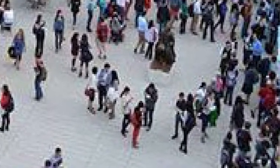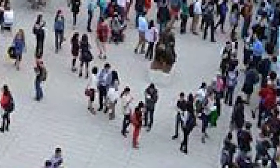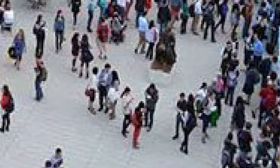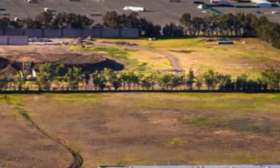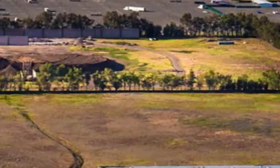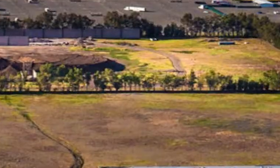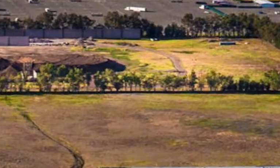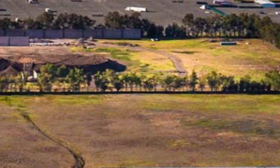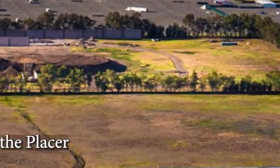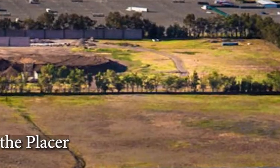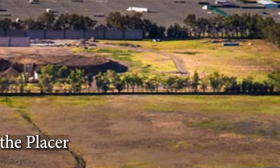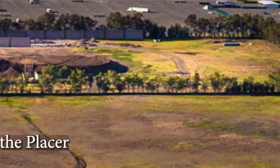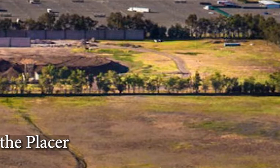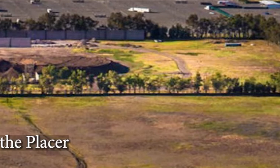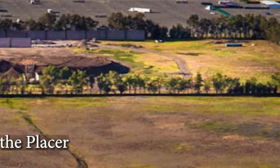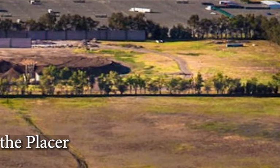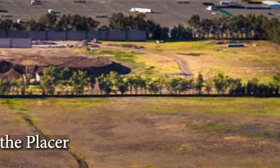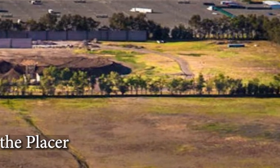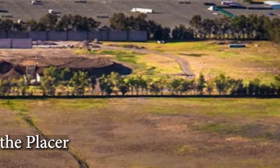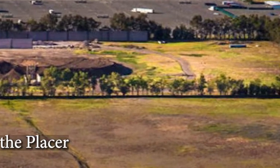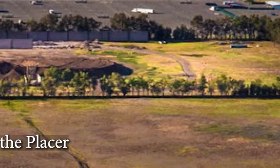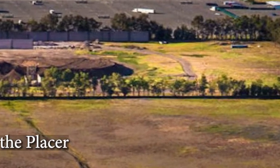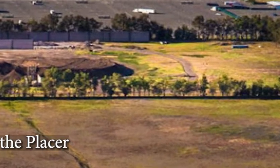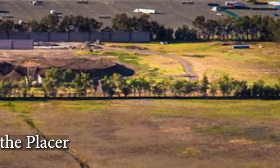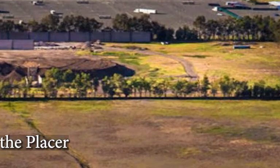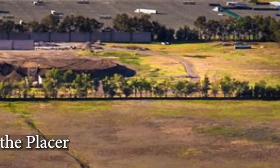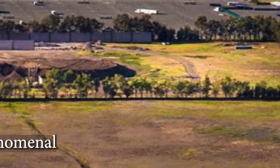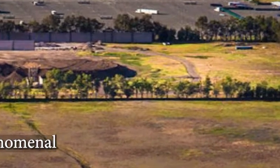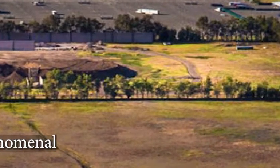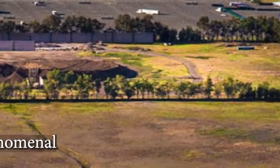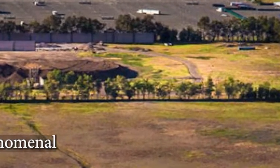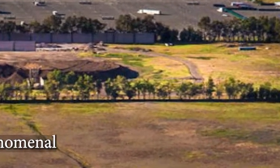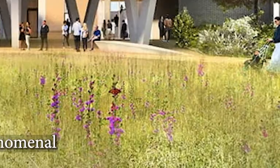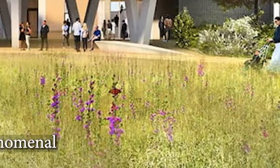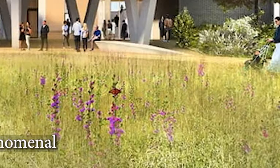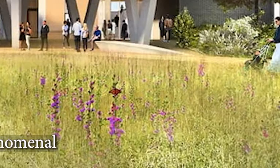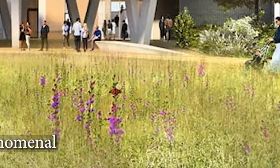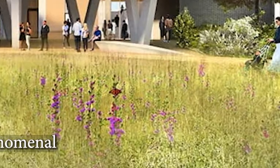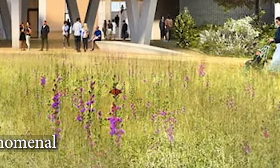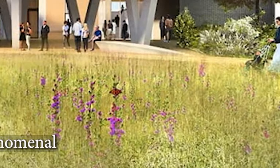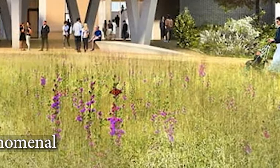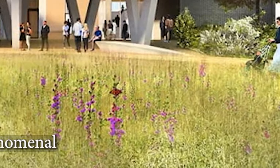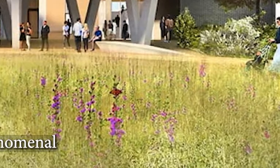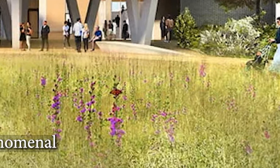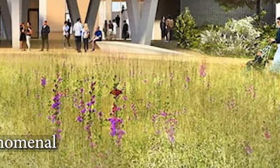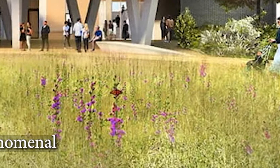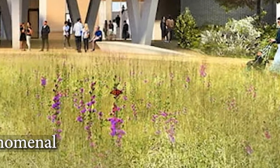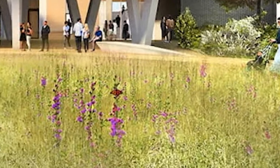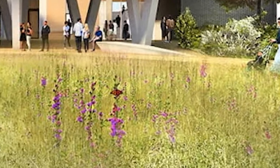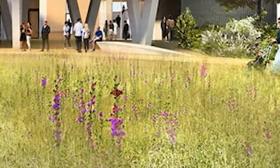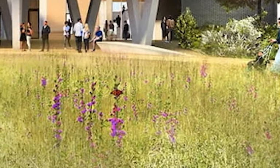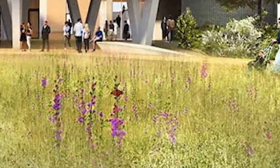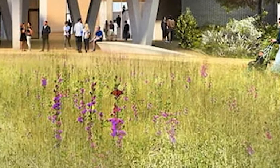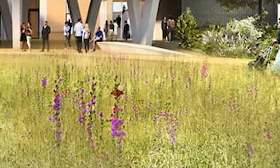it would become. So the evolution of the Placer campus has really been